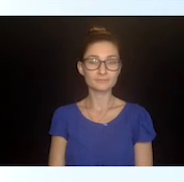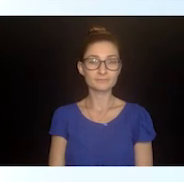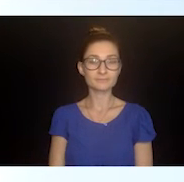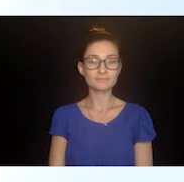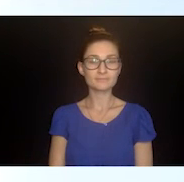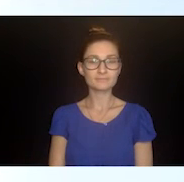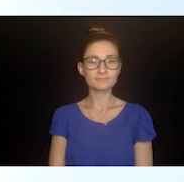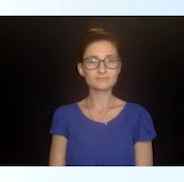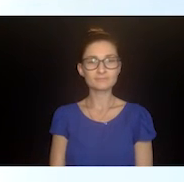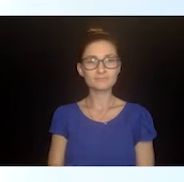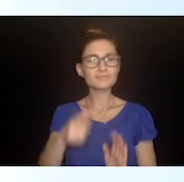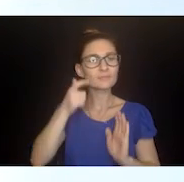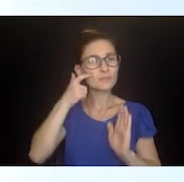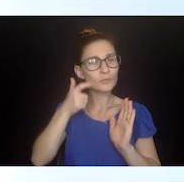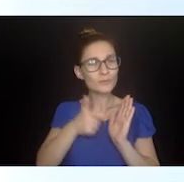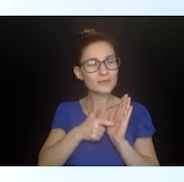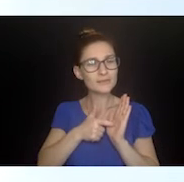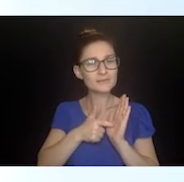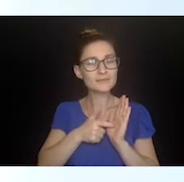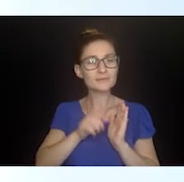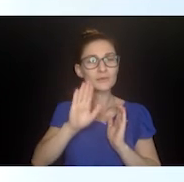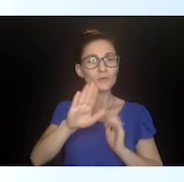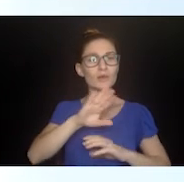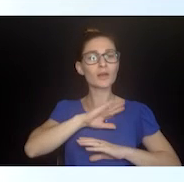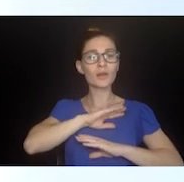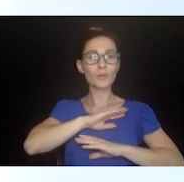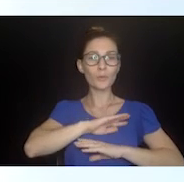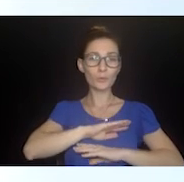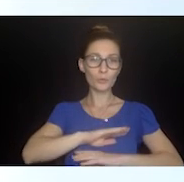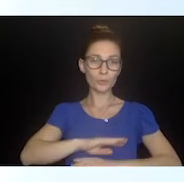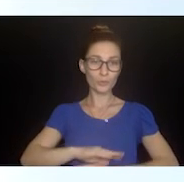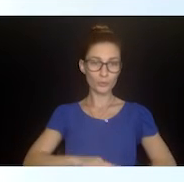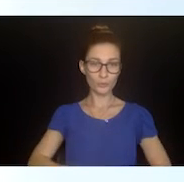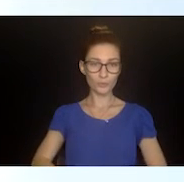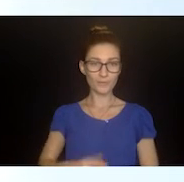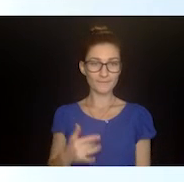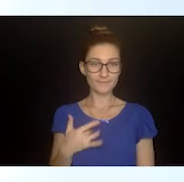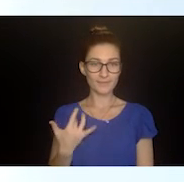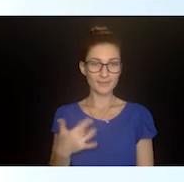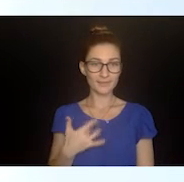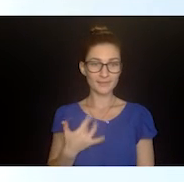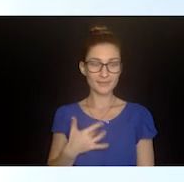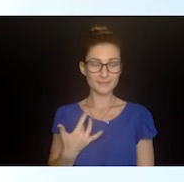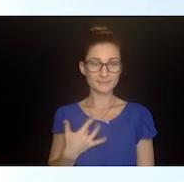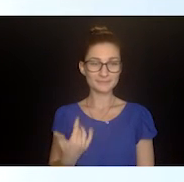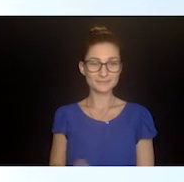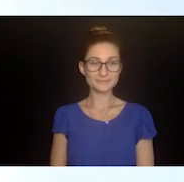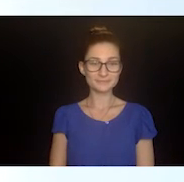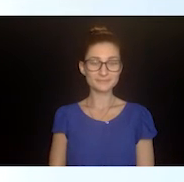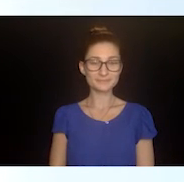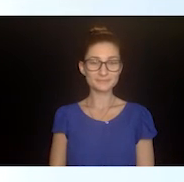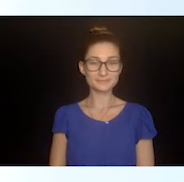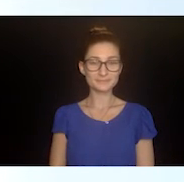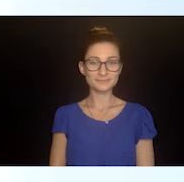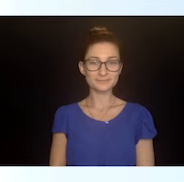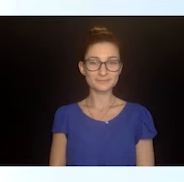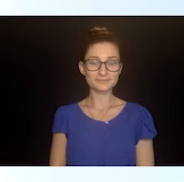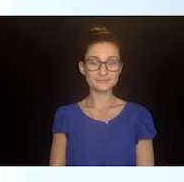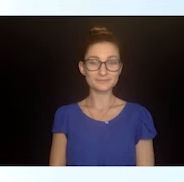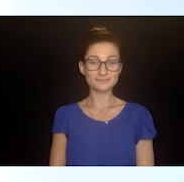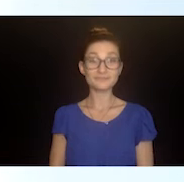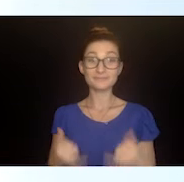And just notice how relaxed you are feeling. And at this moment, I'd just like you